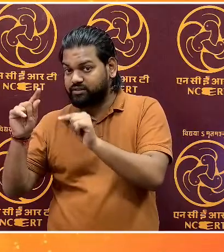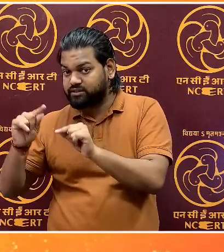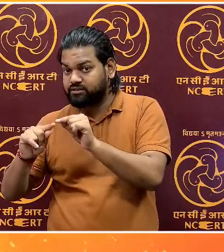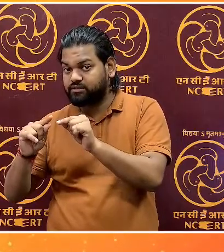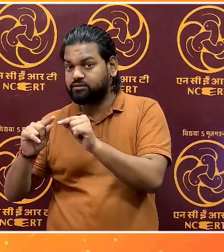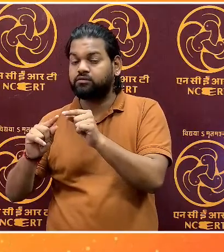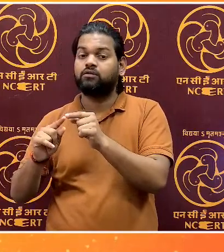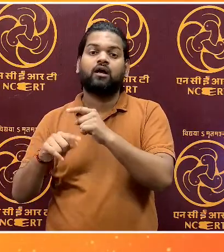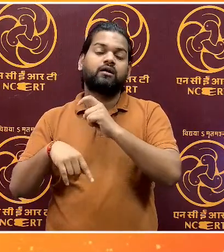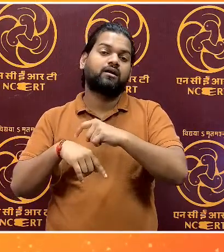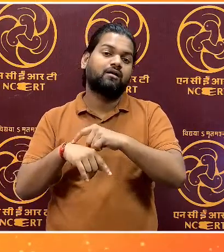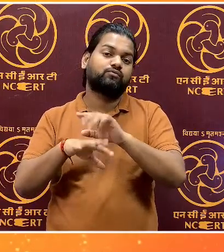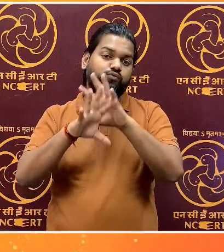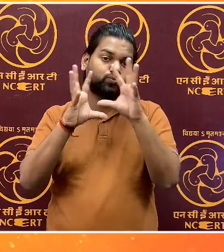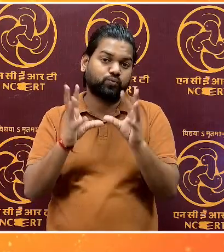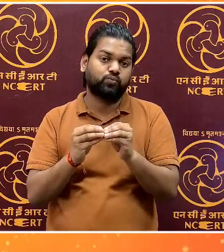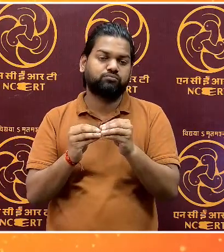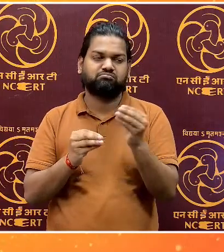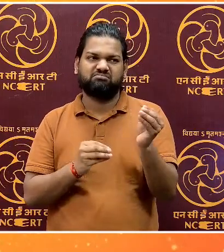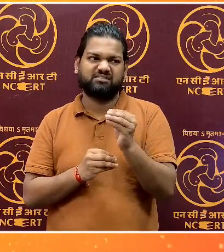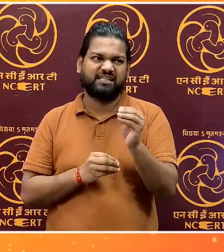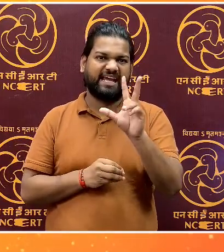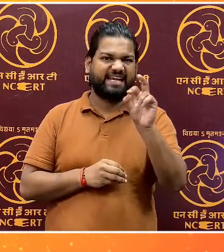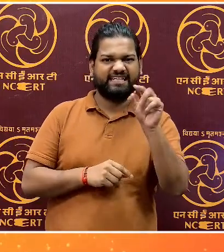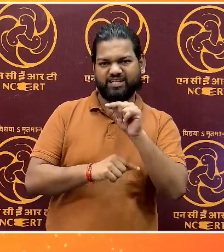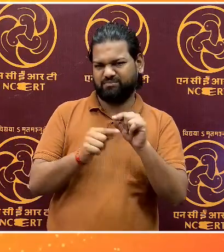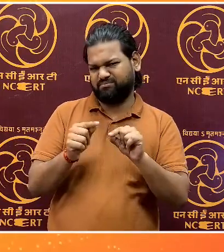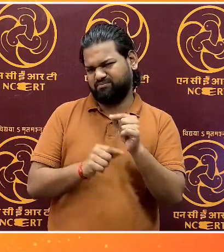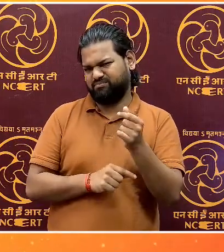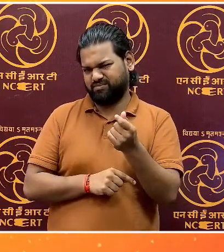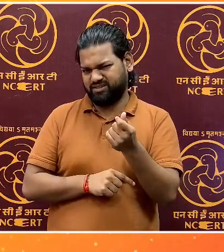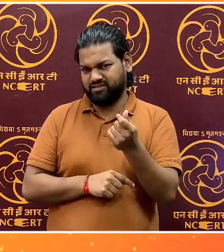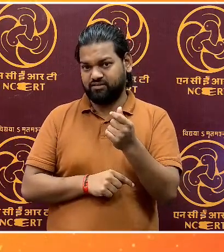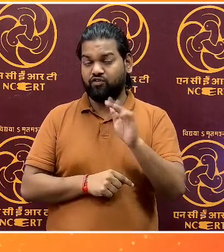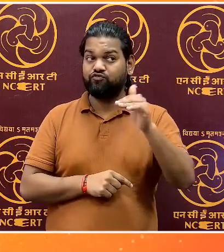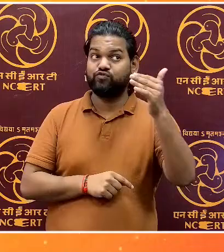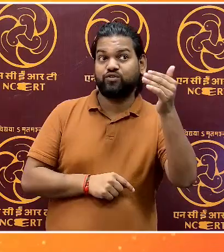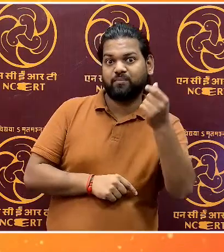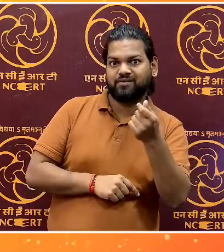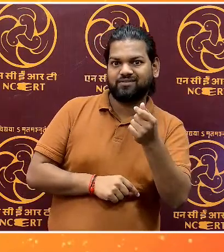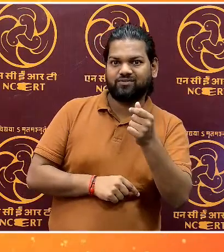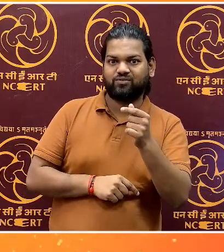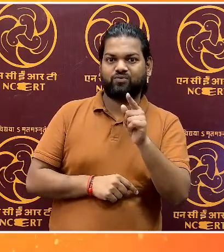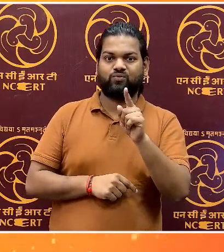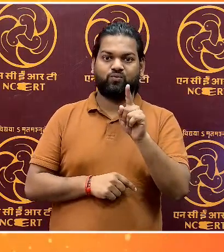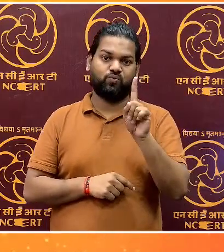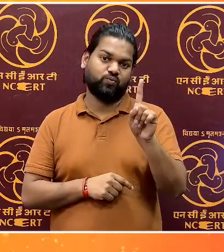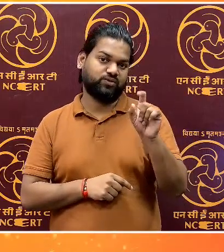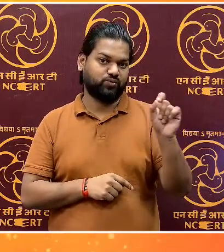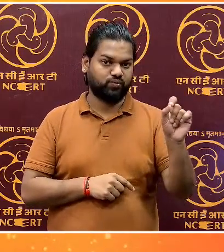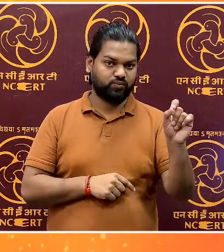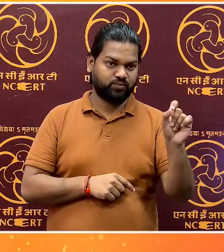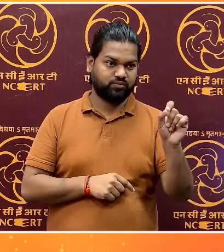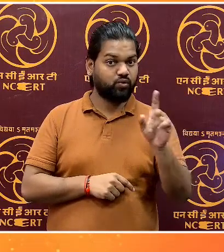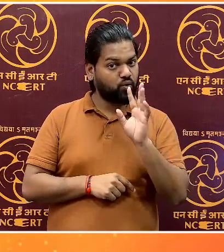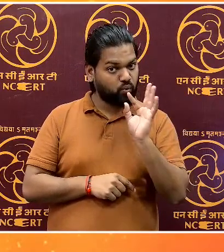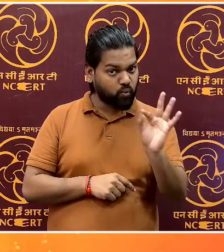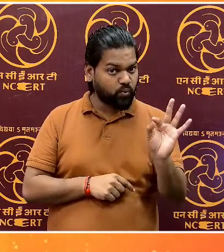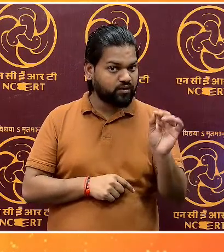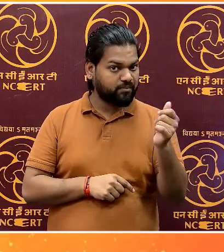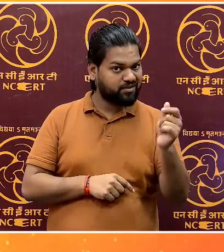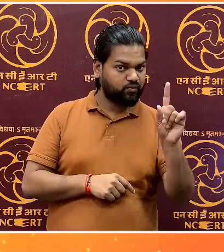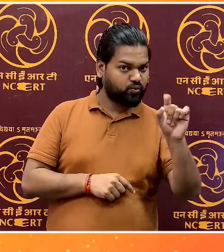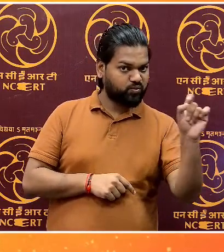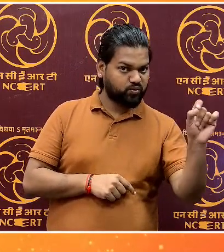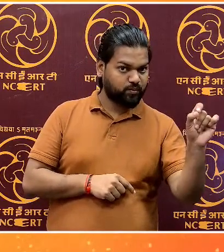by 10 years. Comes out to be somewhere around 80 rupees. And the future value will be 100 rupees, which is the original principal